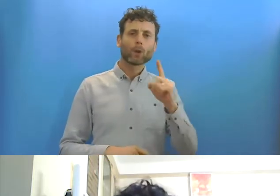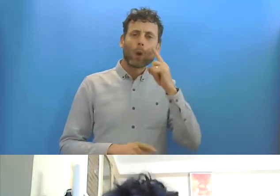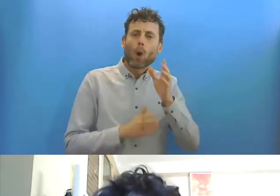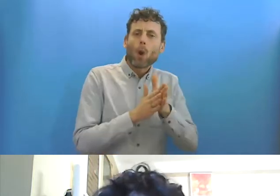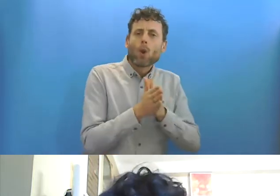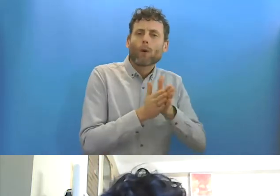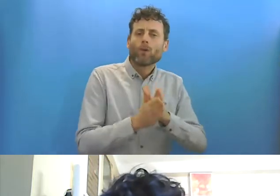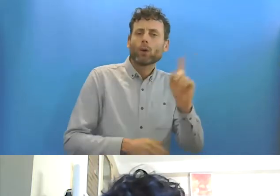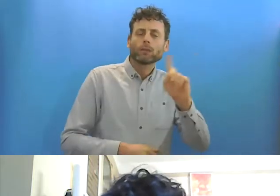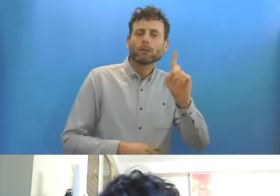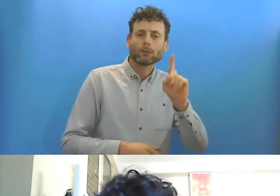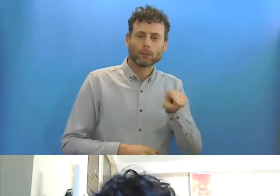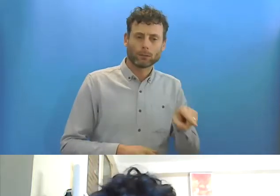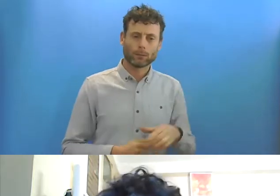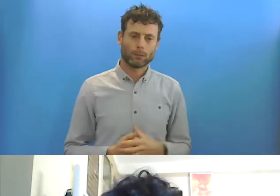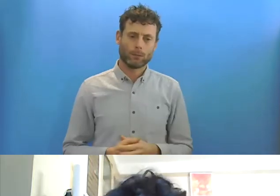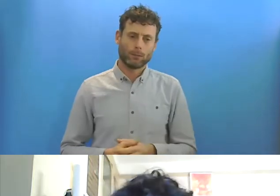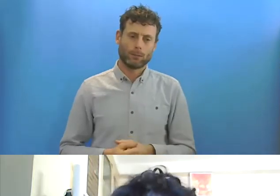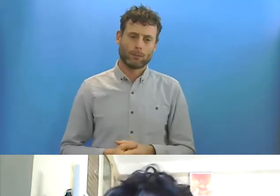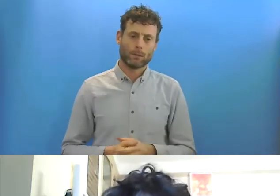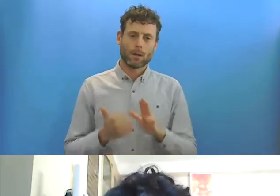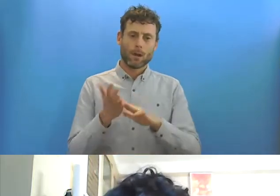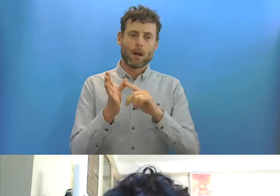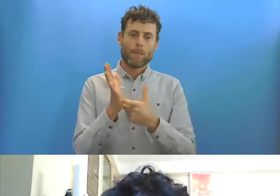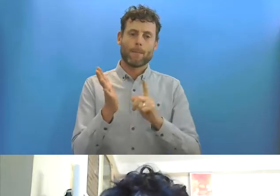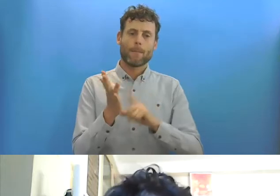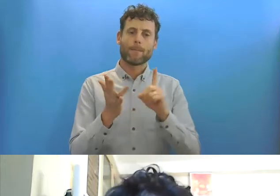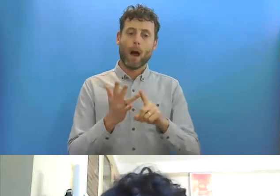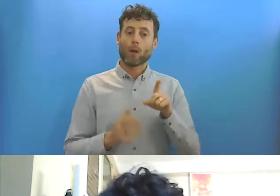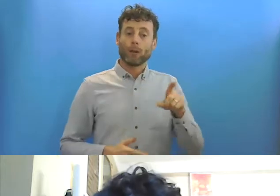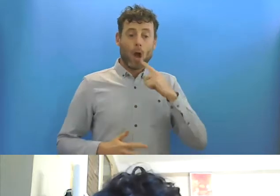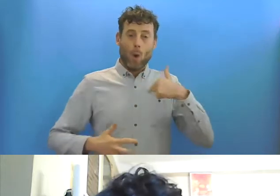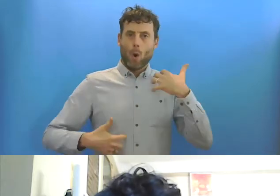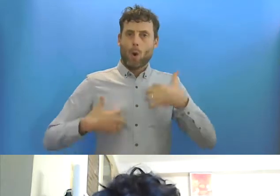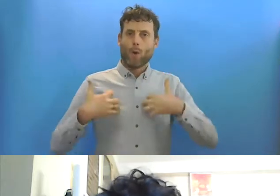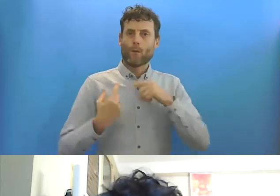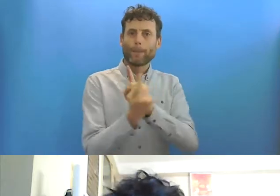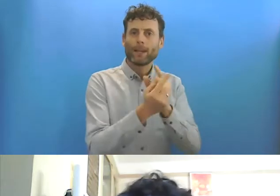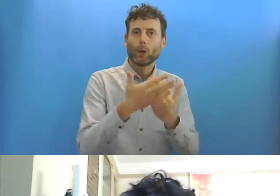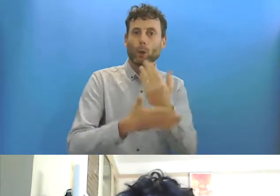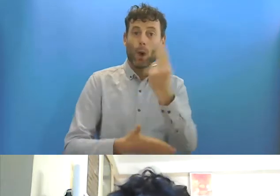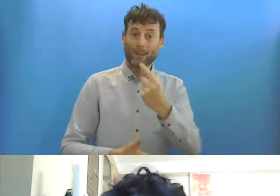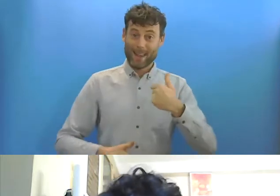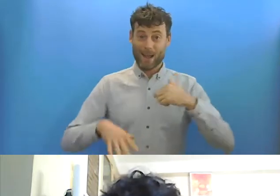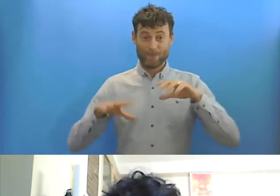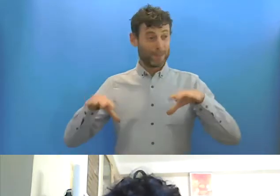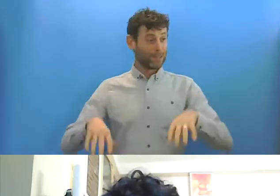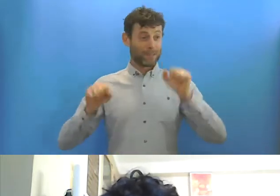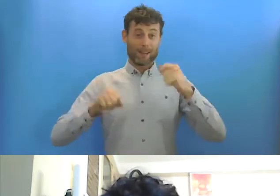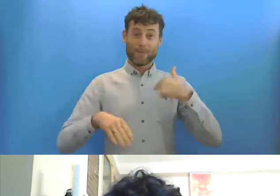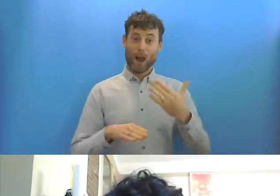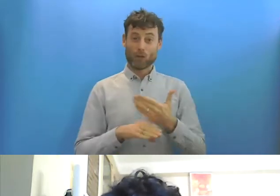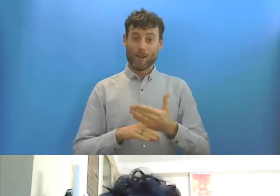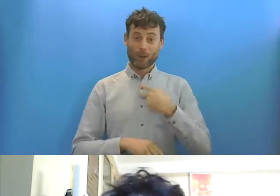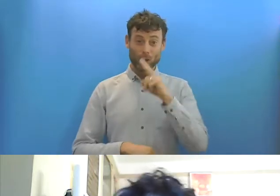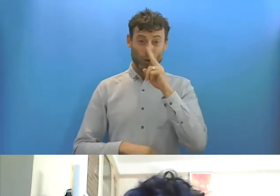looking forward most to meeting and making a great network of new artists. You know, I'm at the beginning of my career, I'm only 21, so you know, this